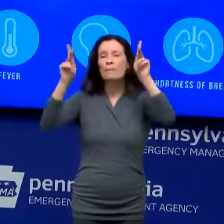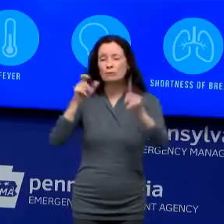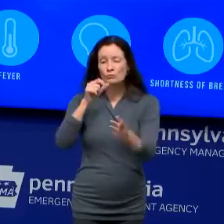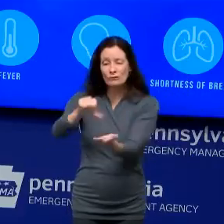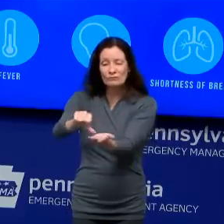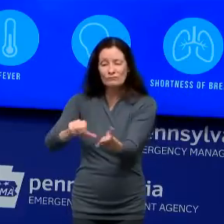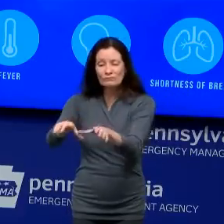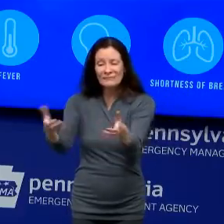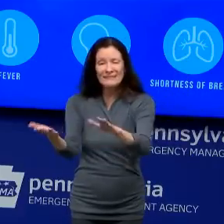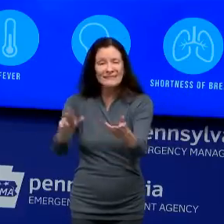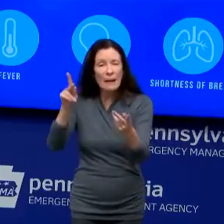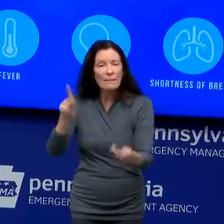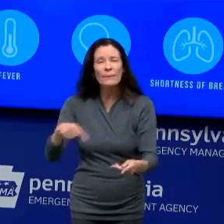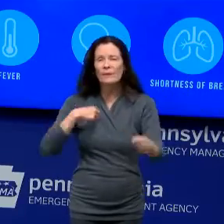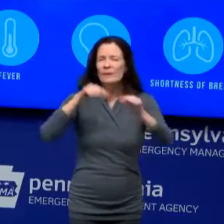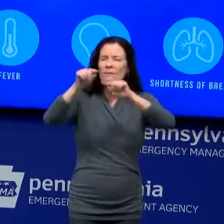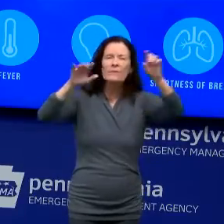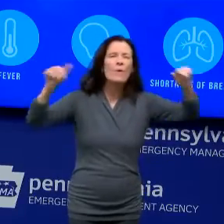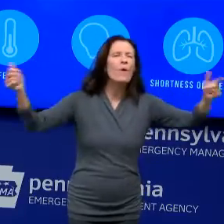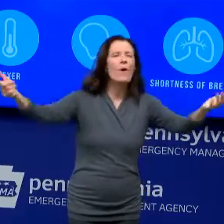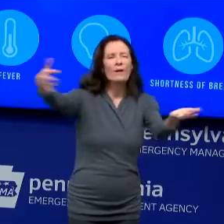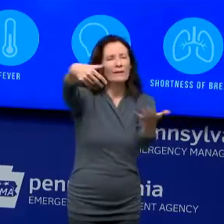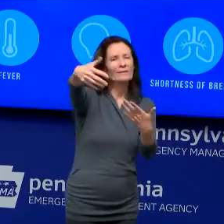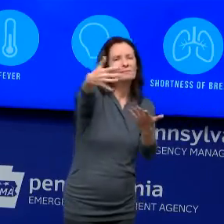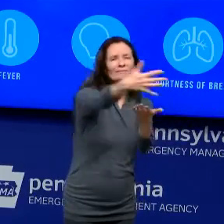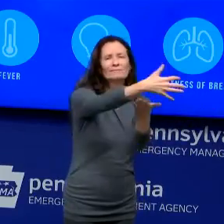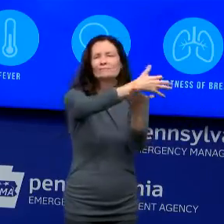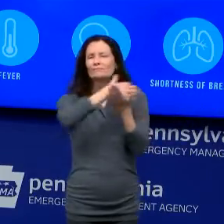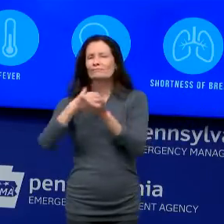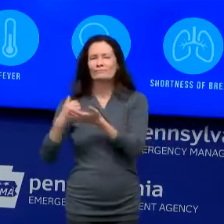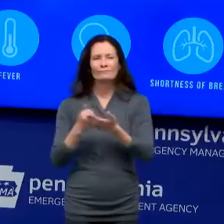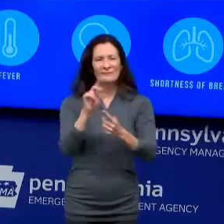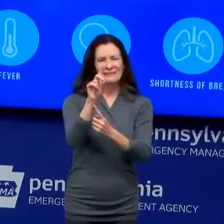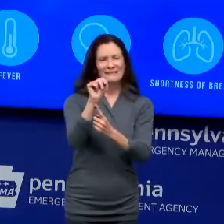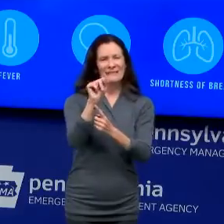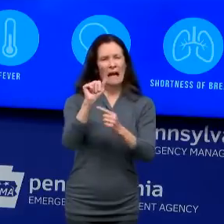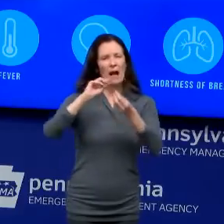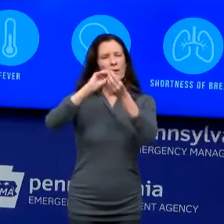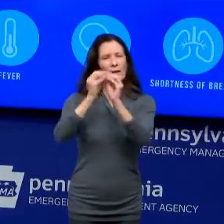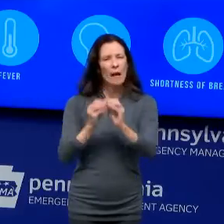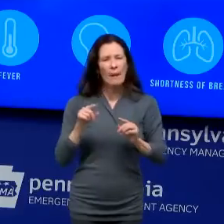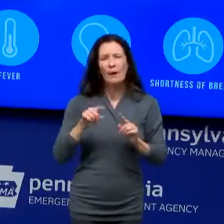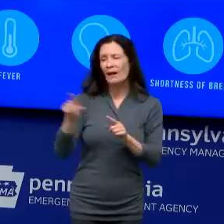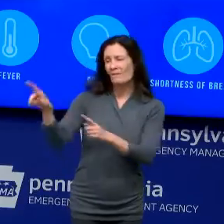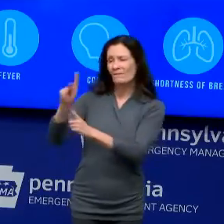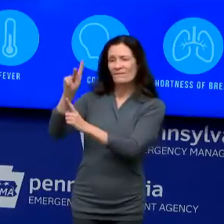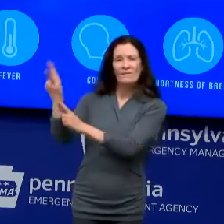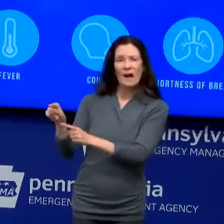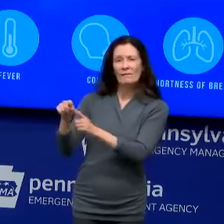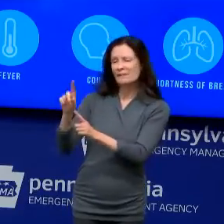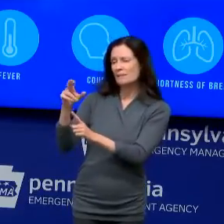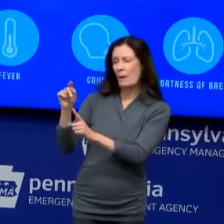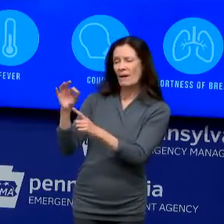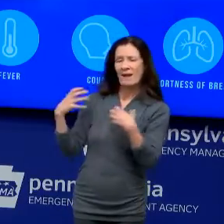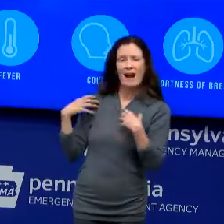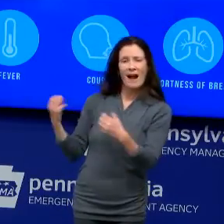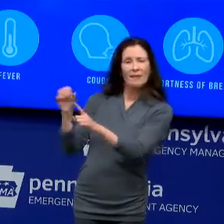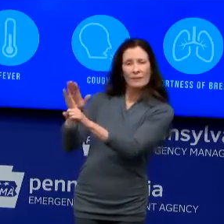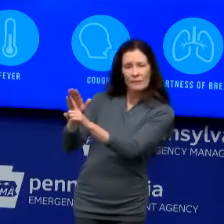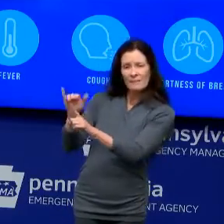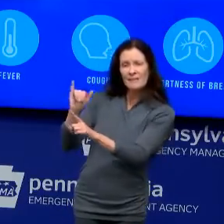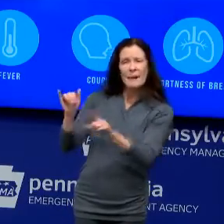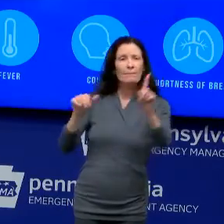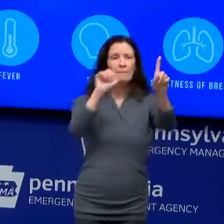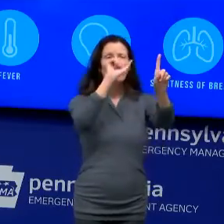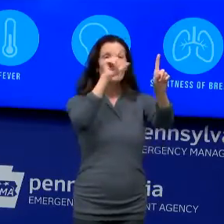close associations and support with the Philadelphia Health Department and the Allegheny County Health Department, among all the